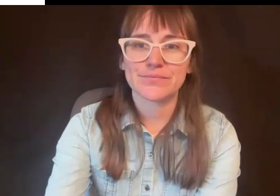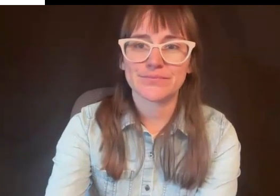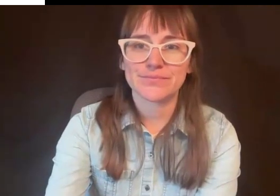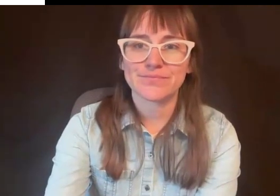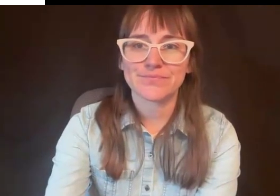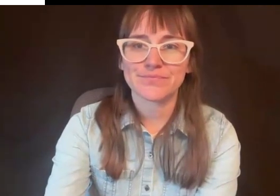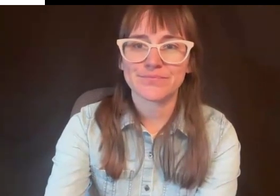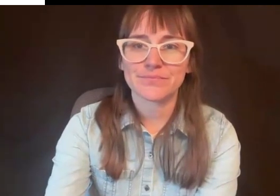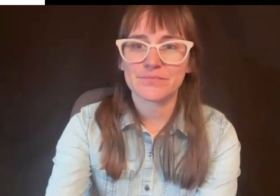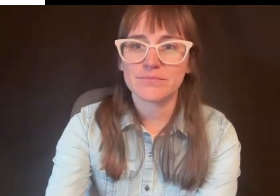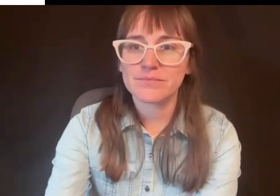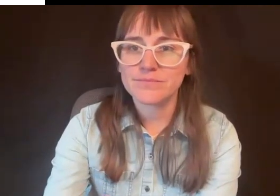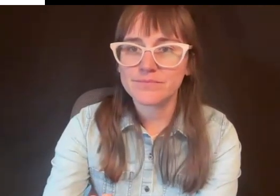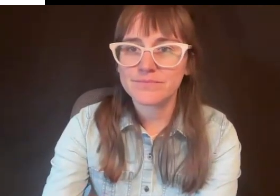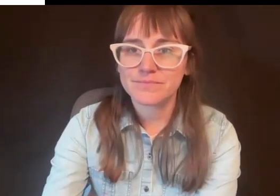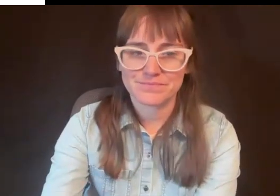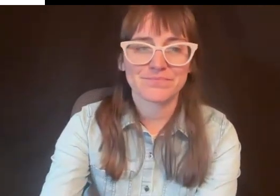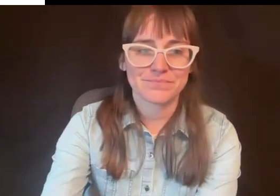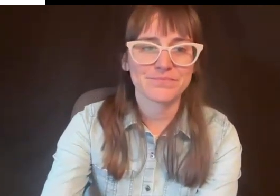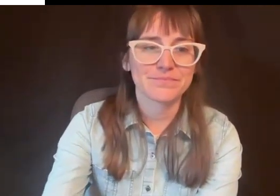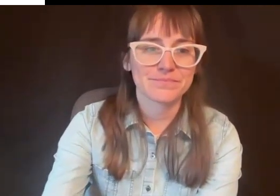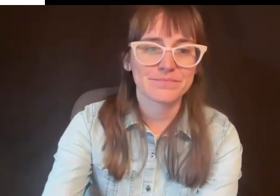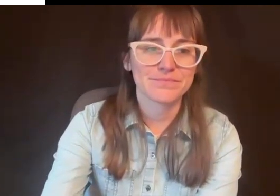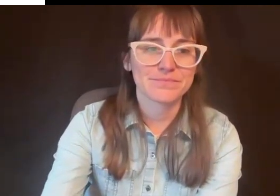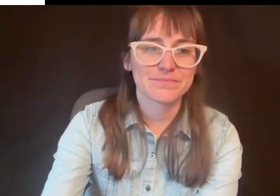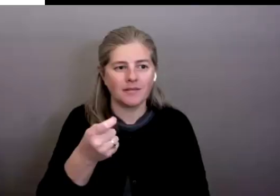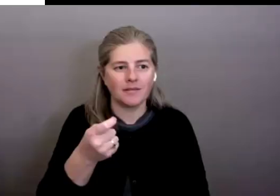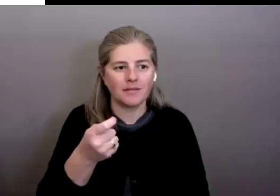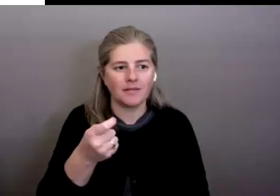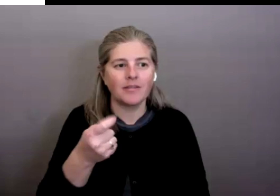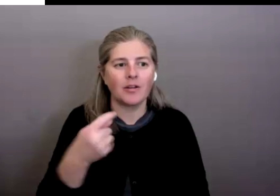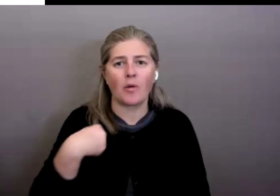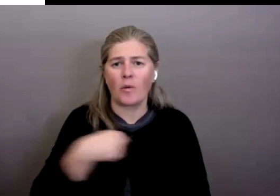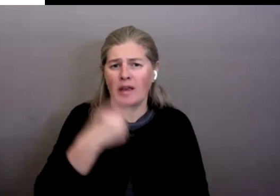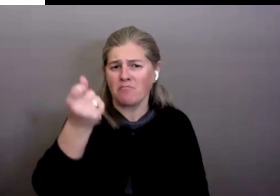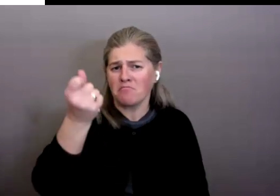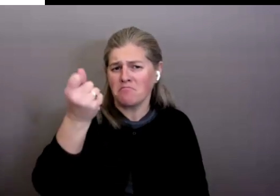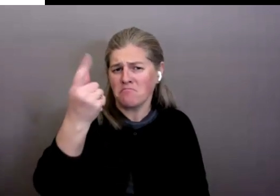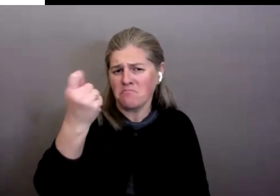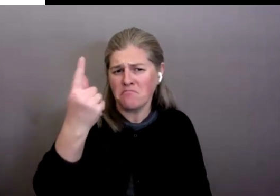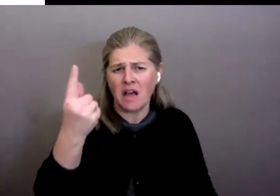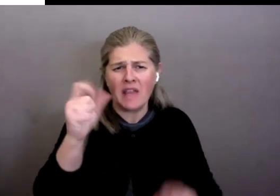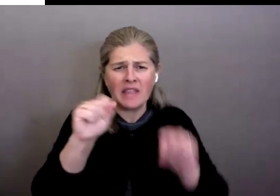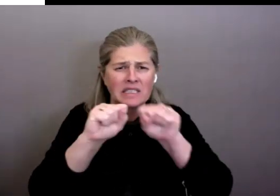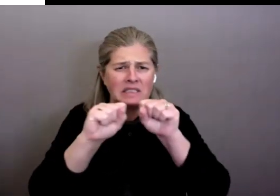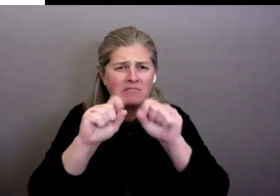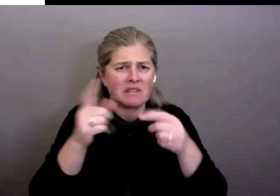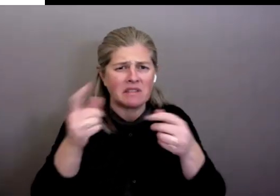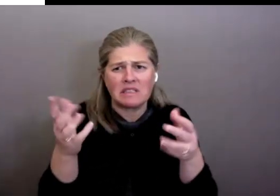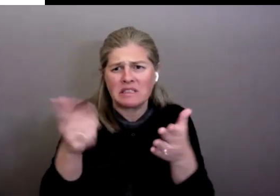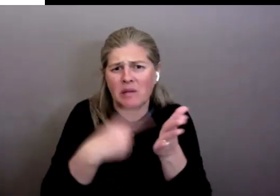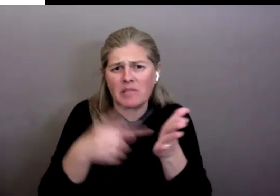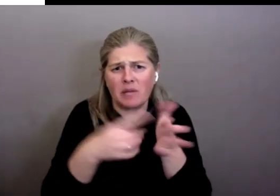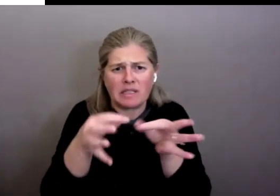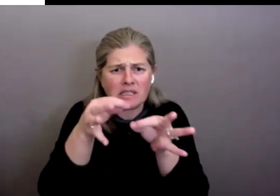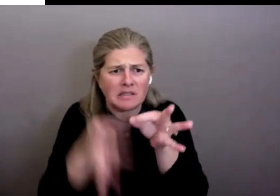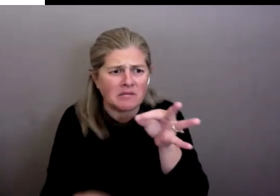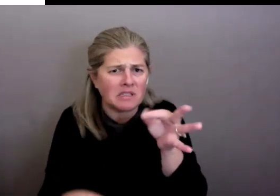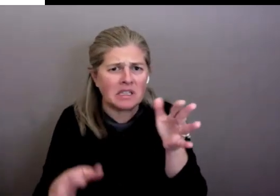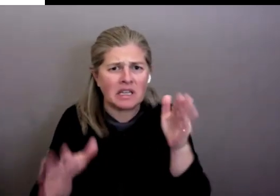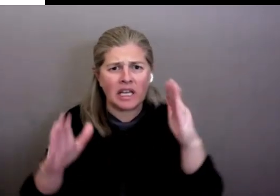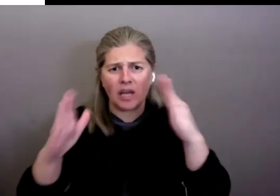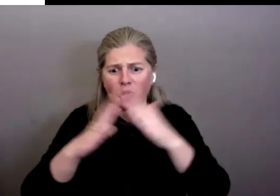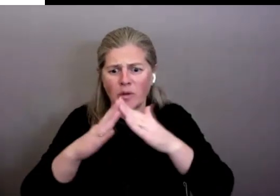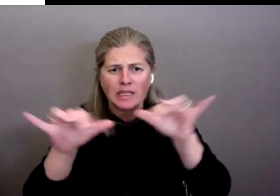interest may be more likely to arise simply by nature of community size and structure. Whether and how actual